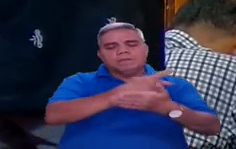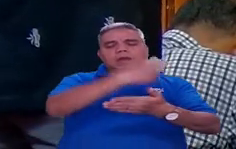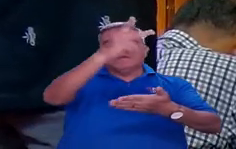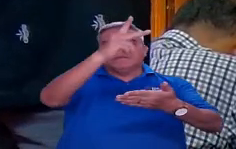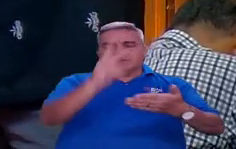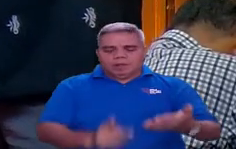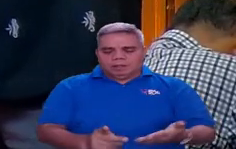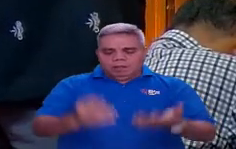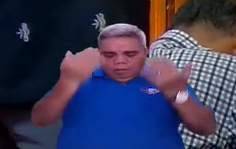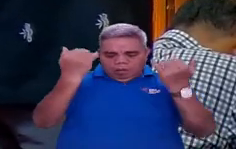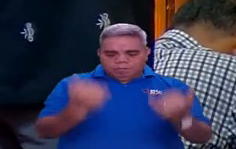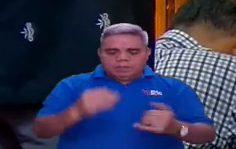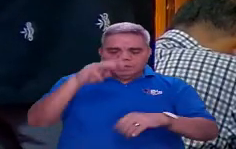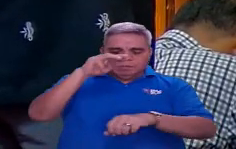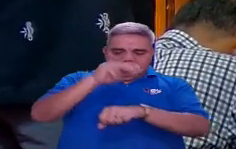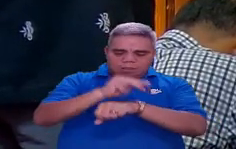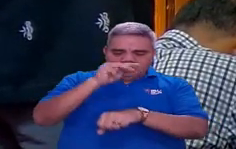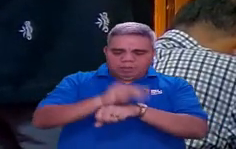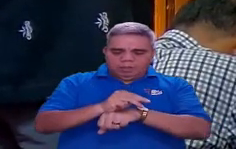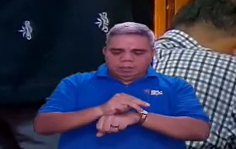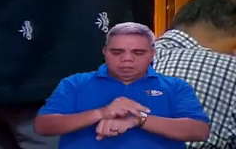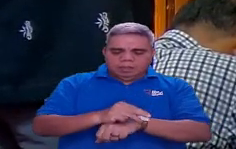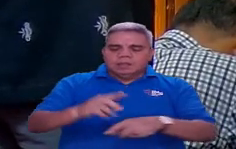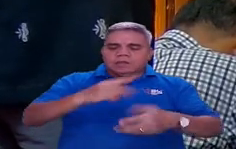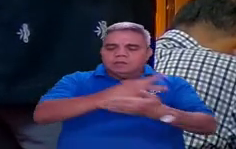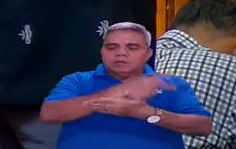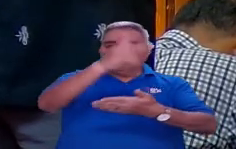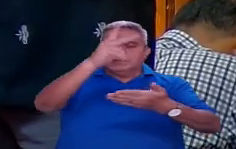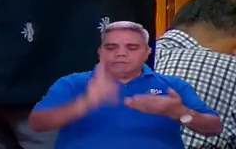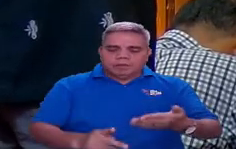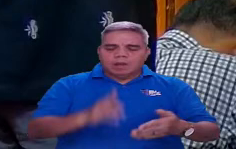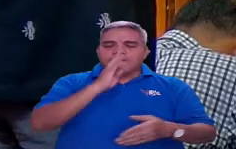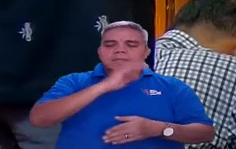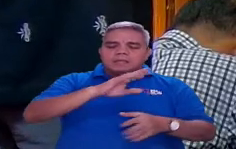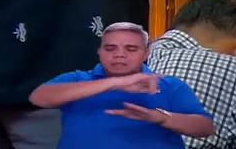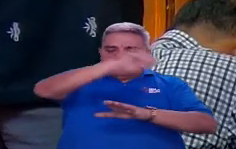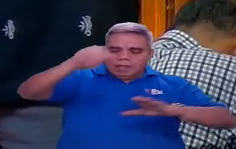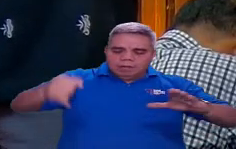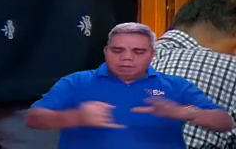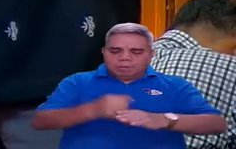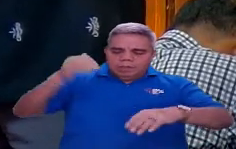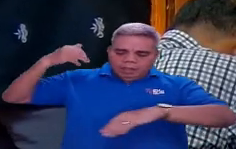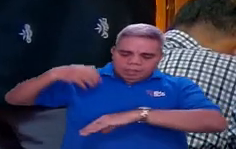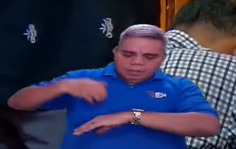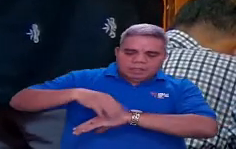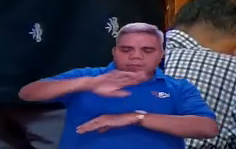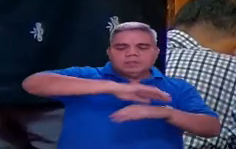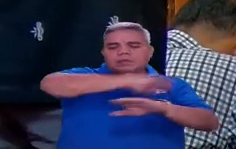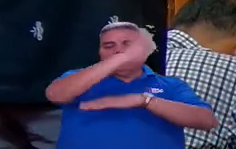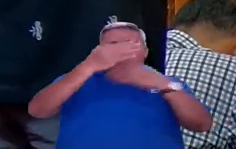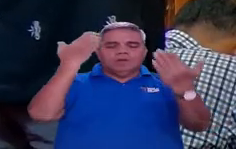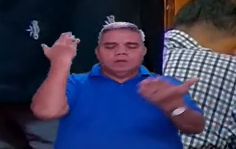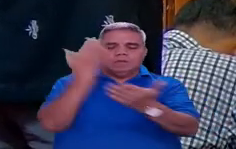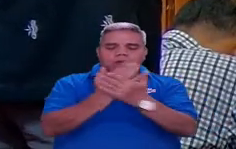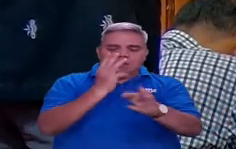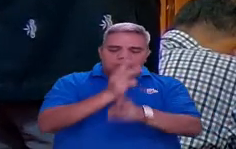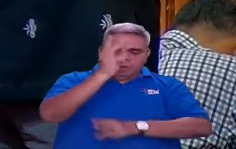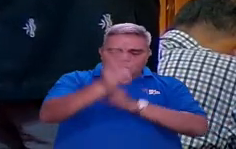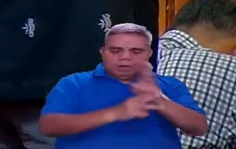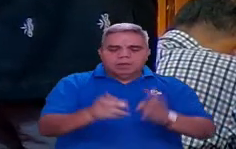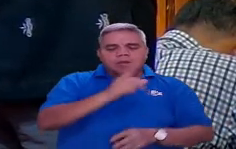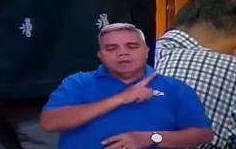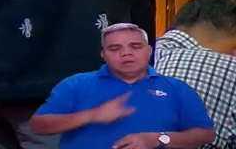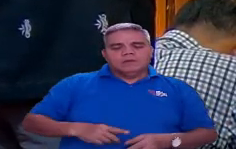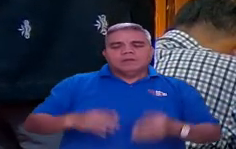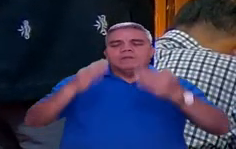part of this ministry, to be a part of being involved in sending missionaries around the world. And